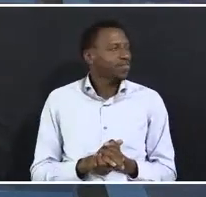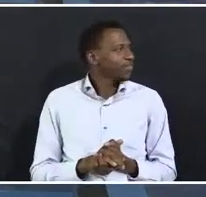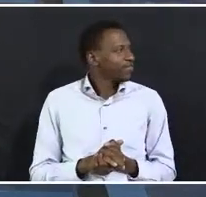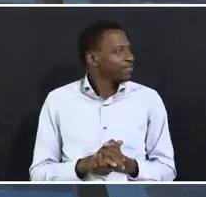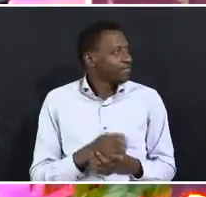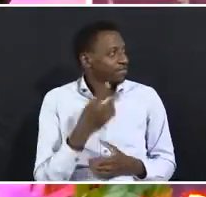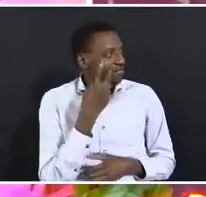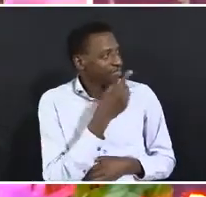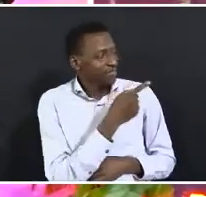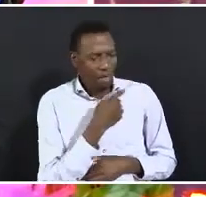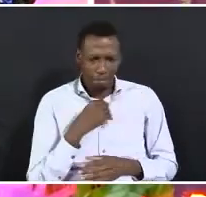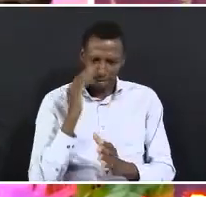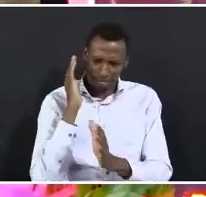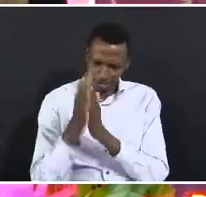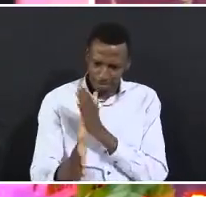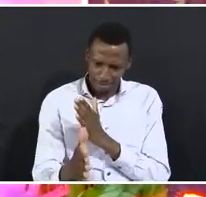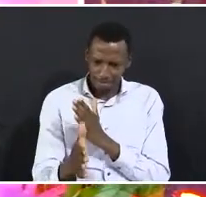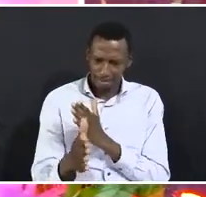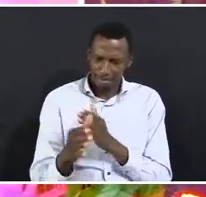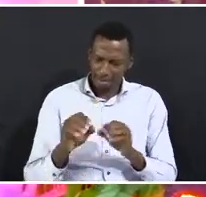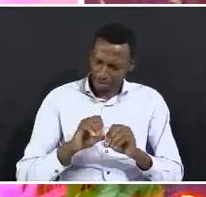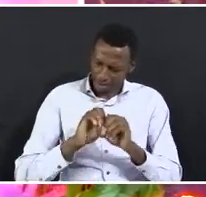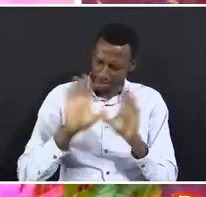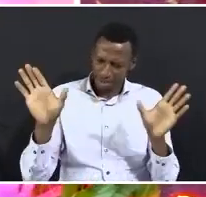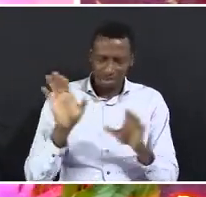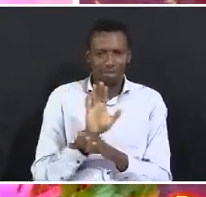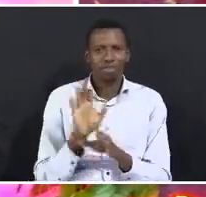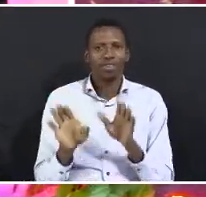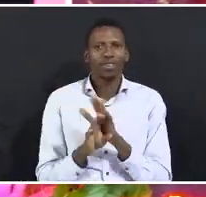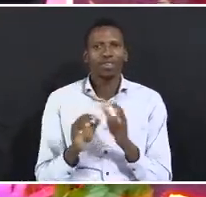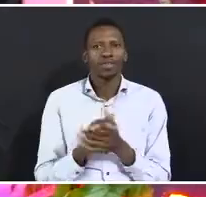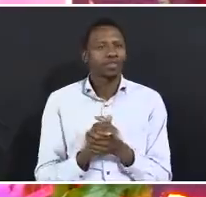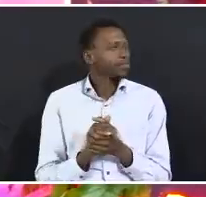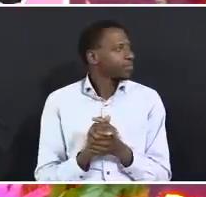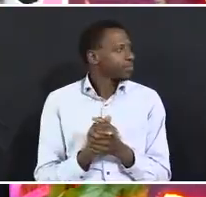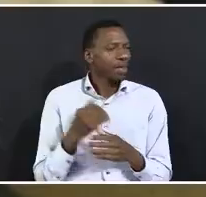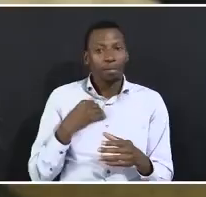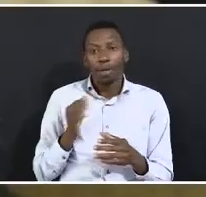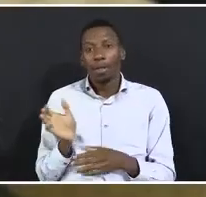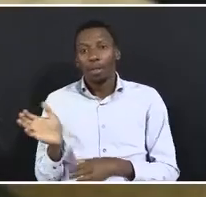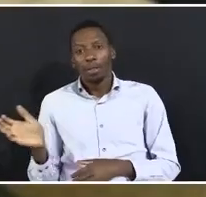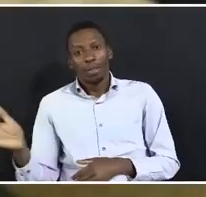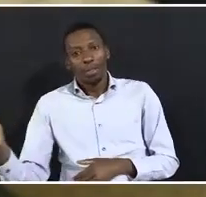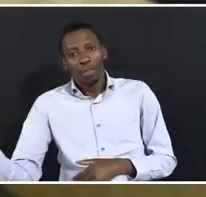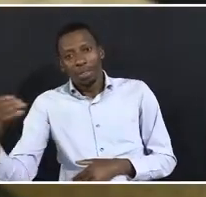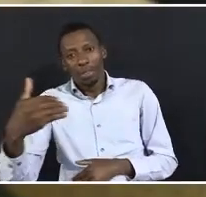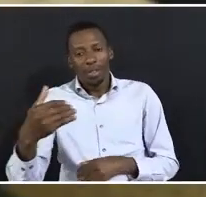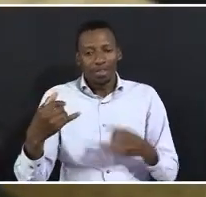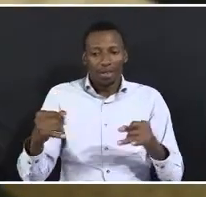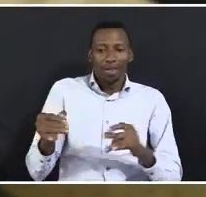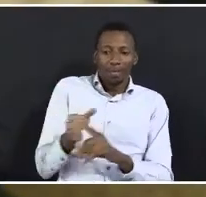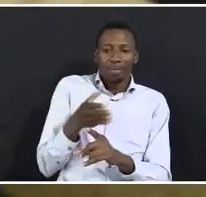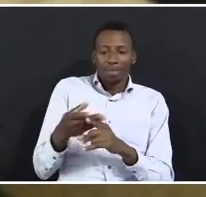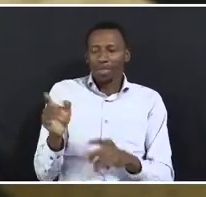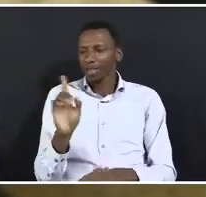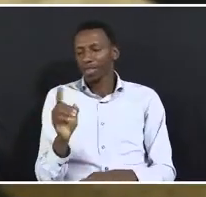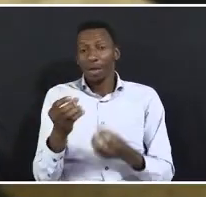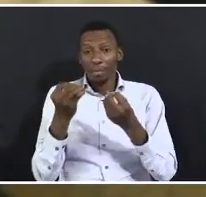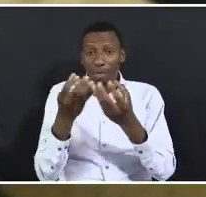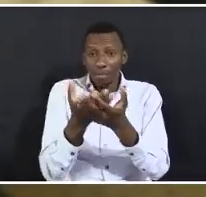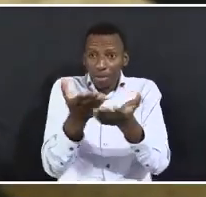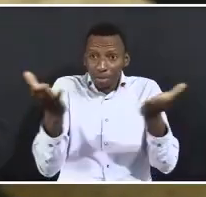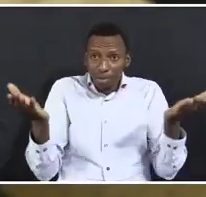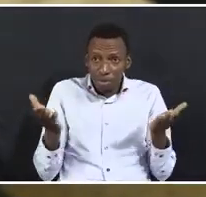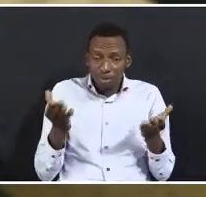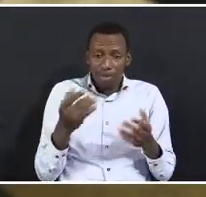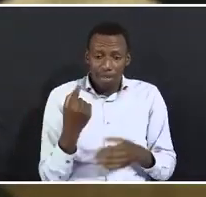you see, I'm very direct. Everything I do, very direct. I don't go round. My friend, many of you here are